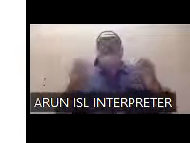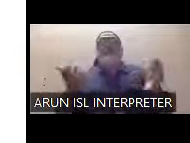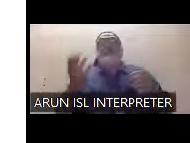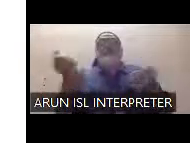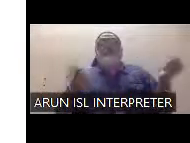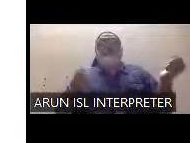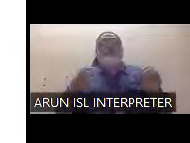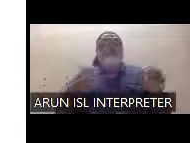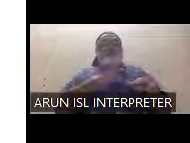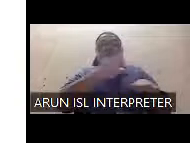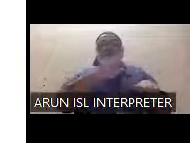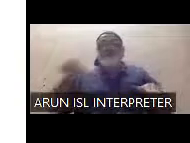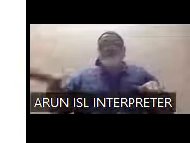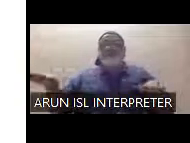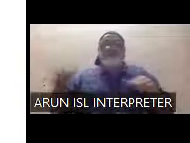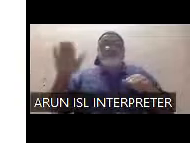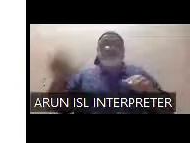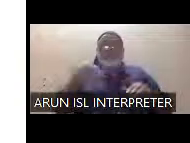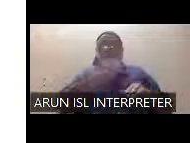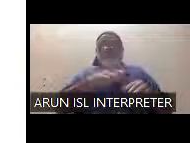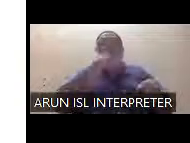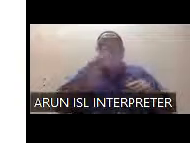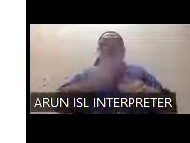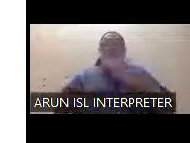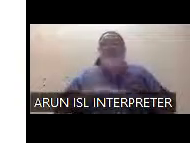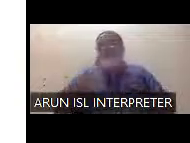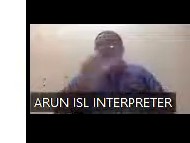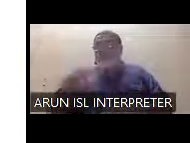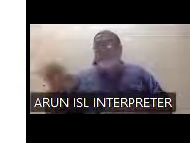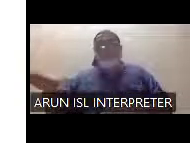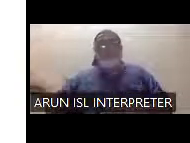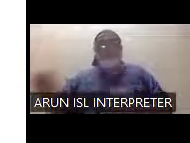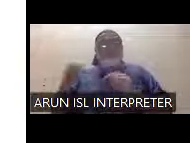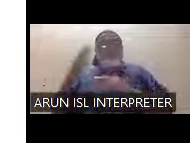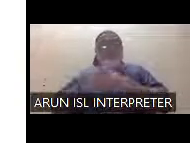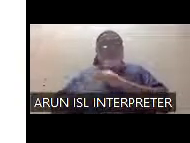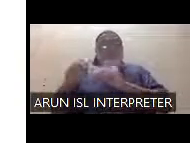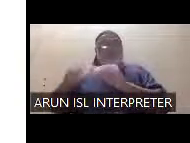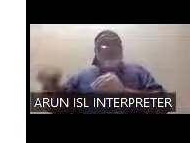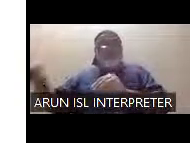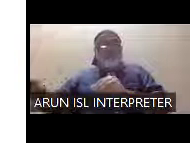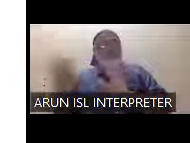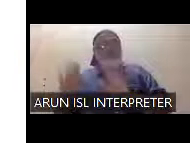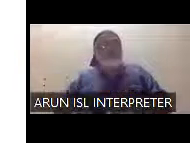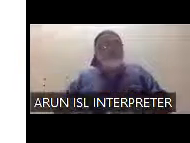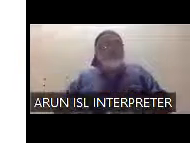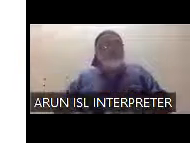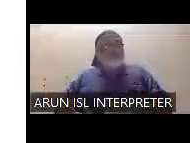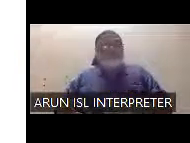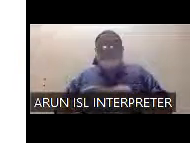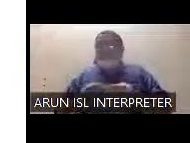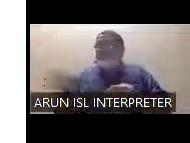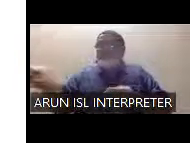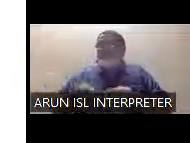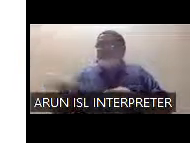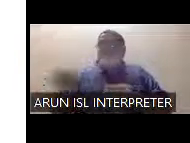At least 2 or 3 parking lots should be reserved for people with disabilities, as far as possible, near to the entrance of